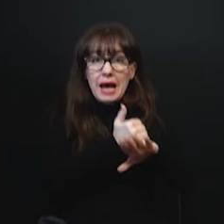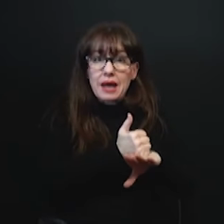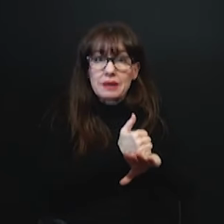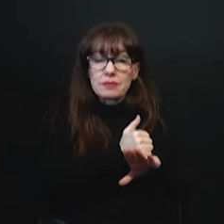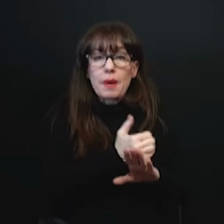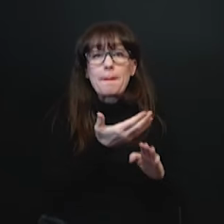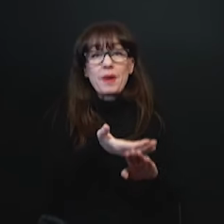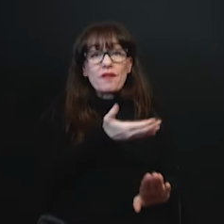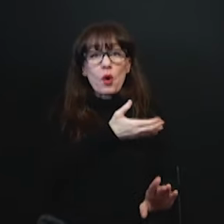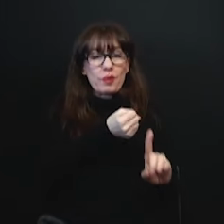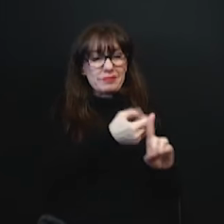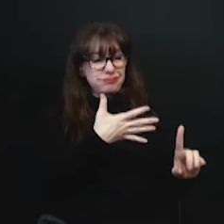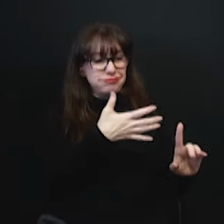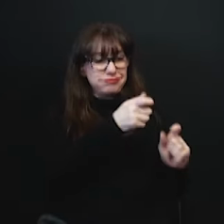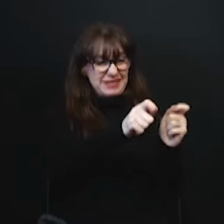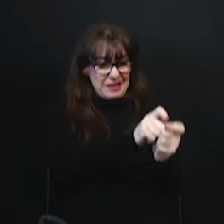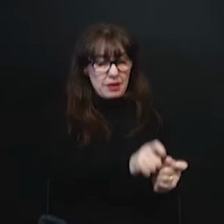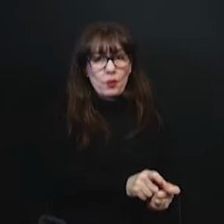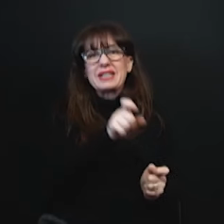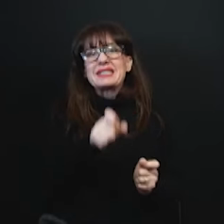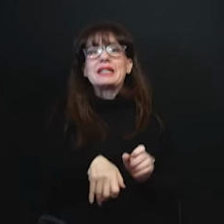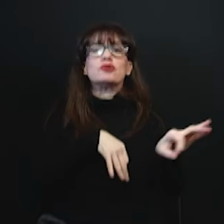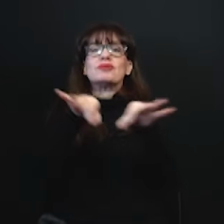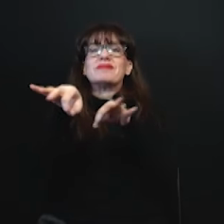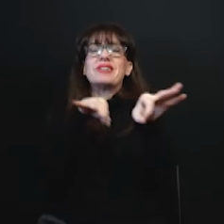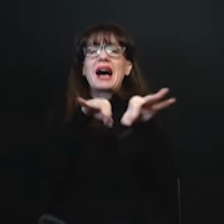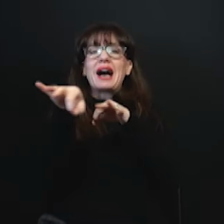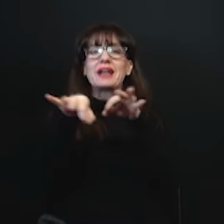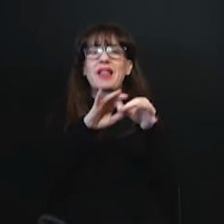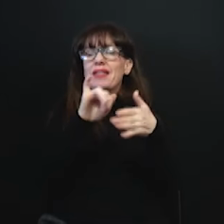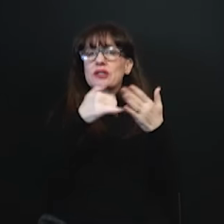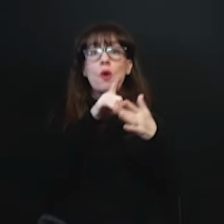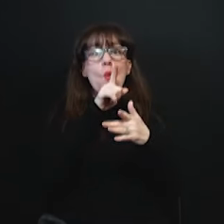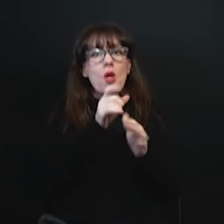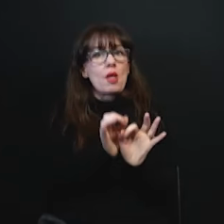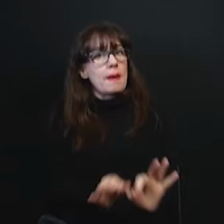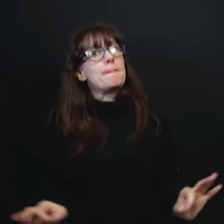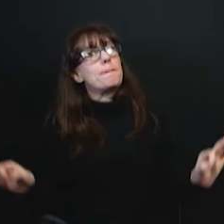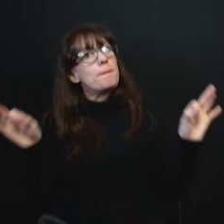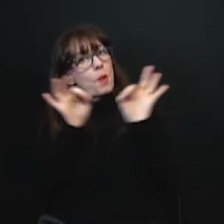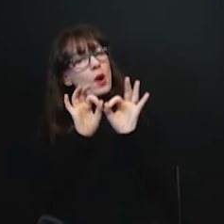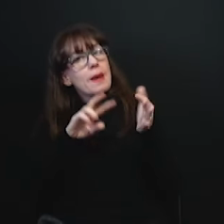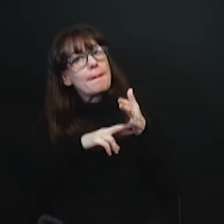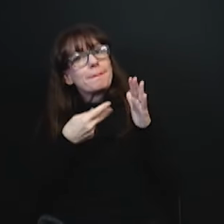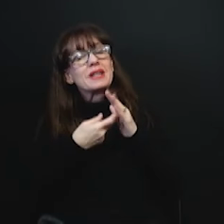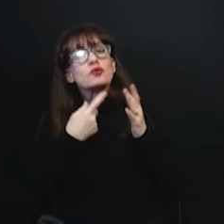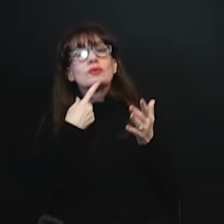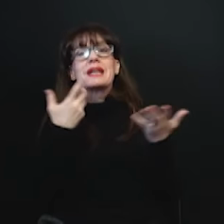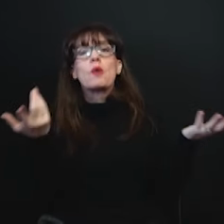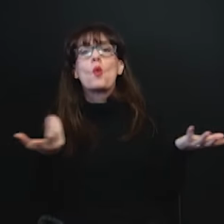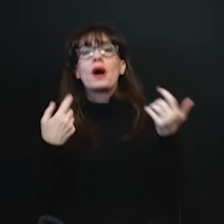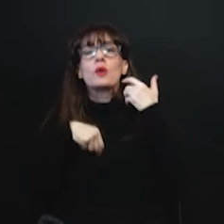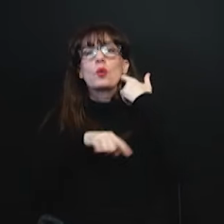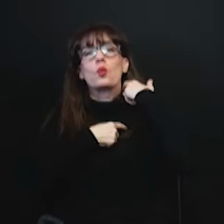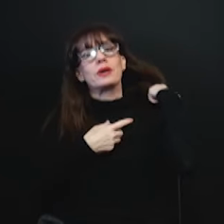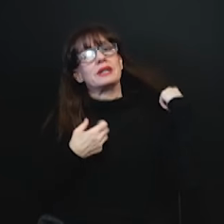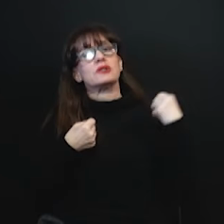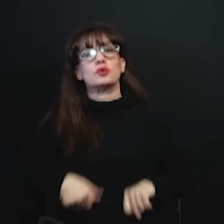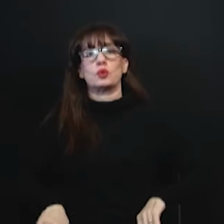those details, let's first define the term, shall we? This is always so important. What does it mean to say that we